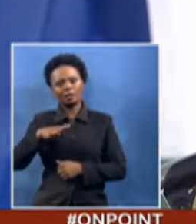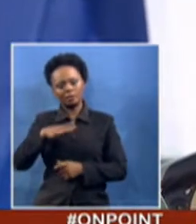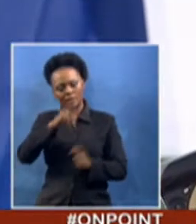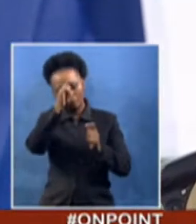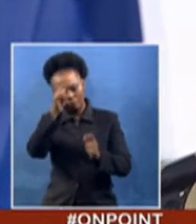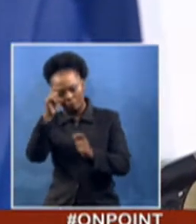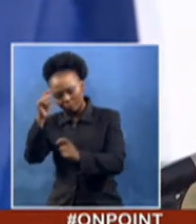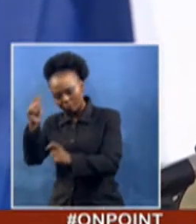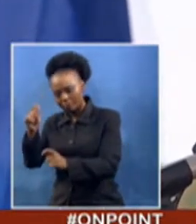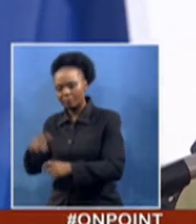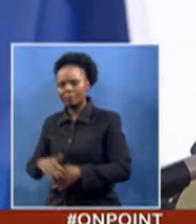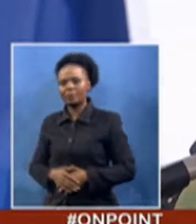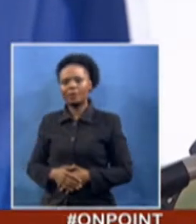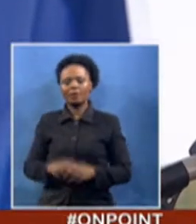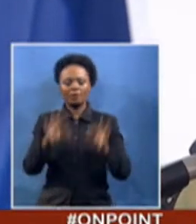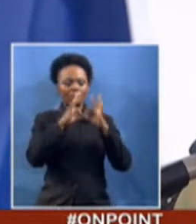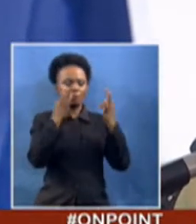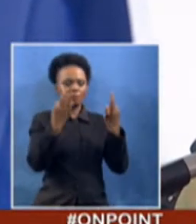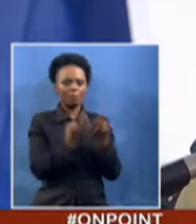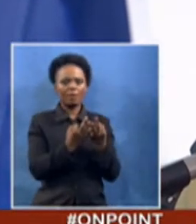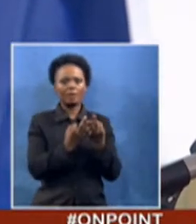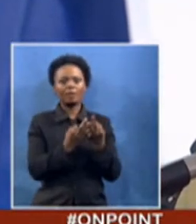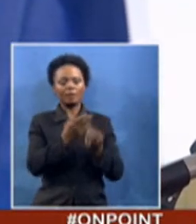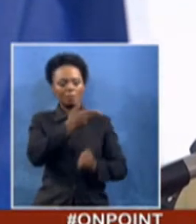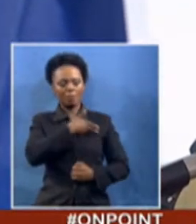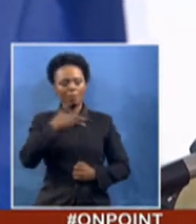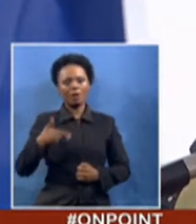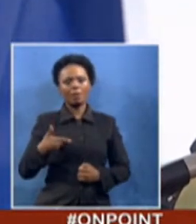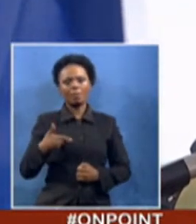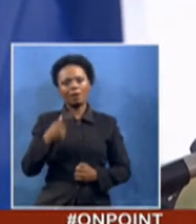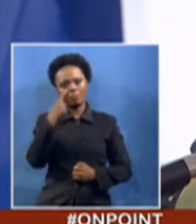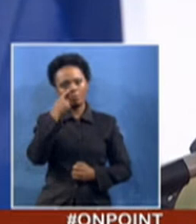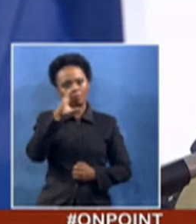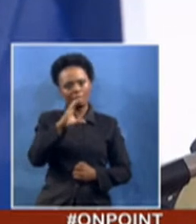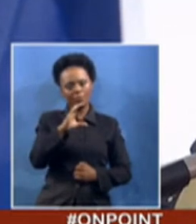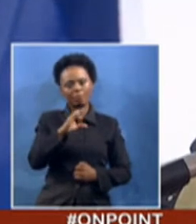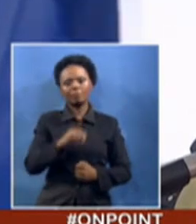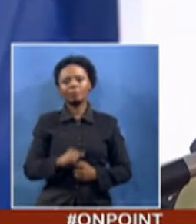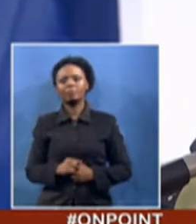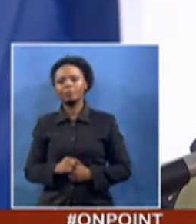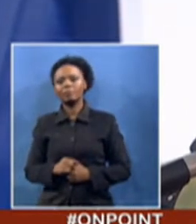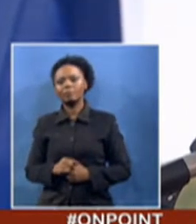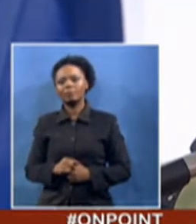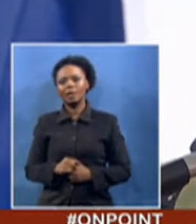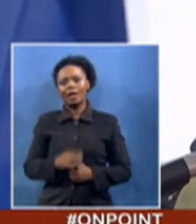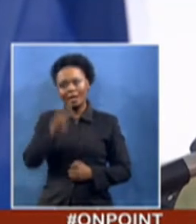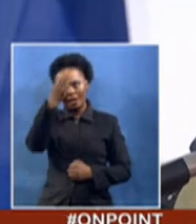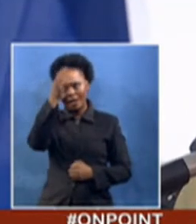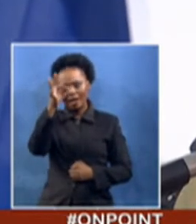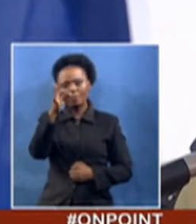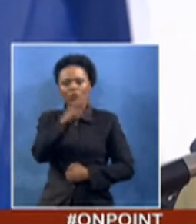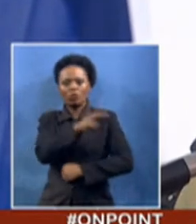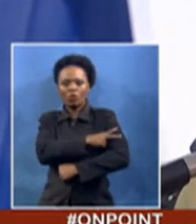of Meshalot Maqeke, government officials,